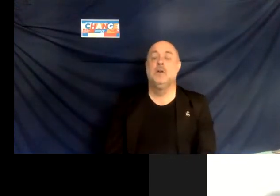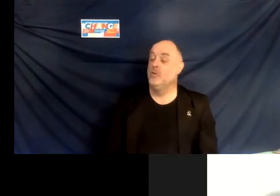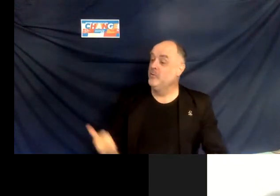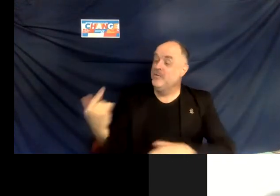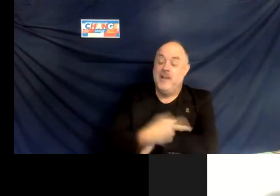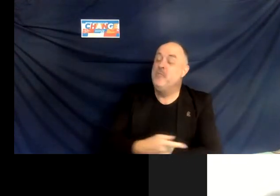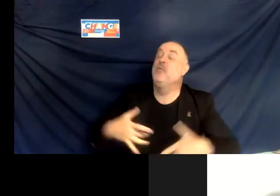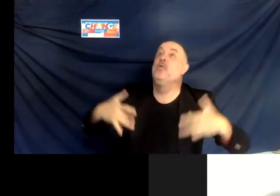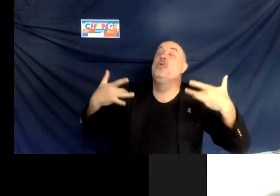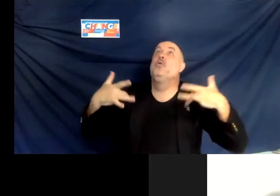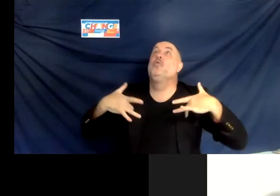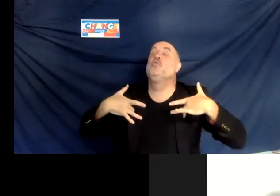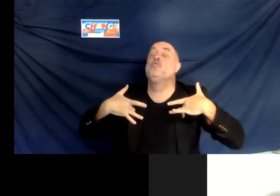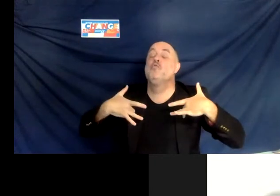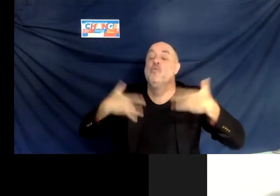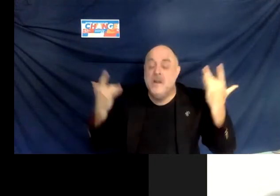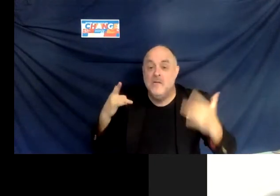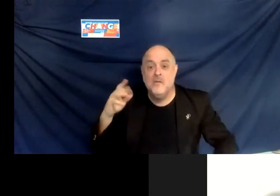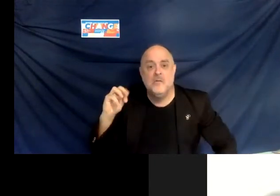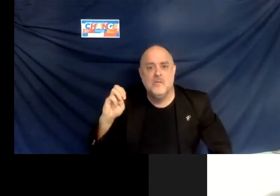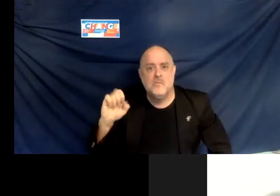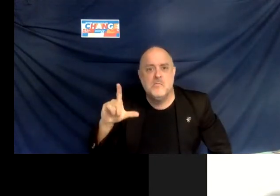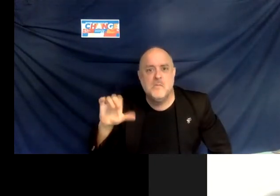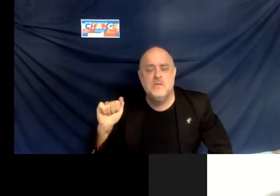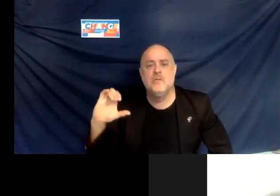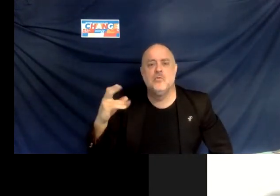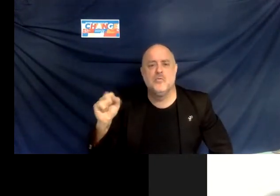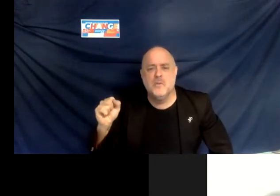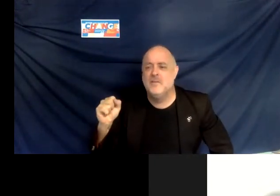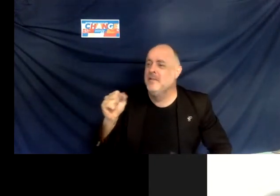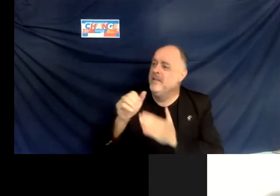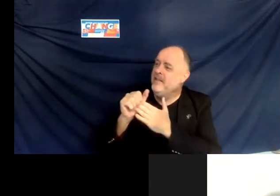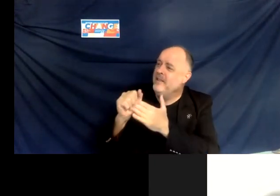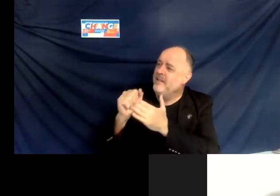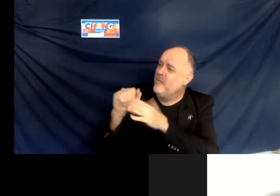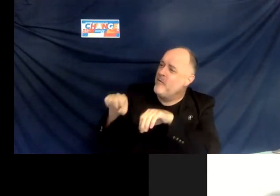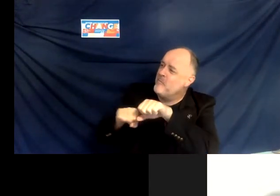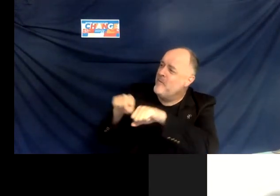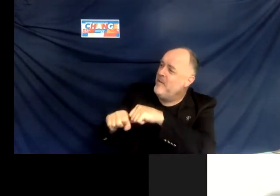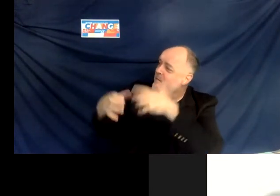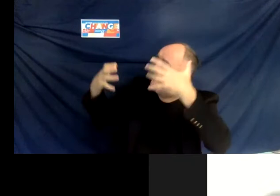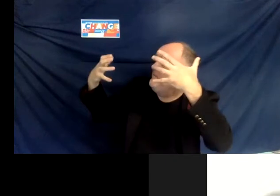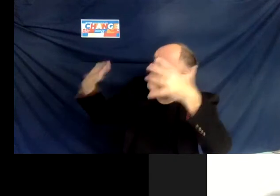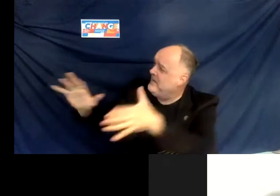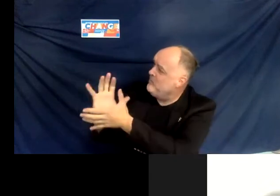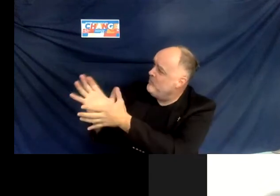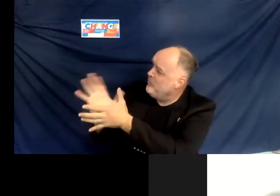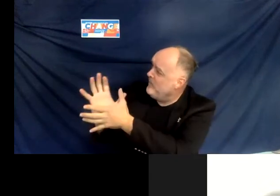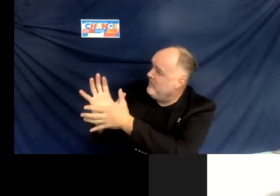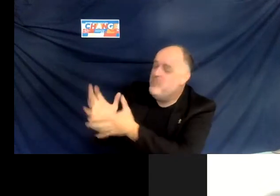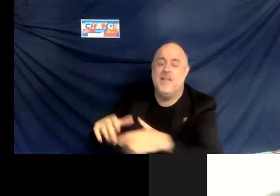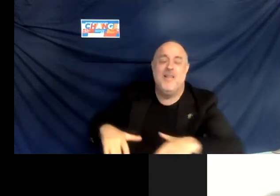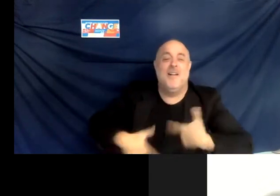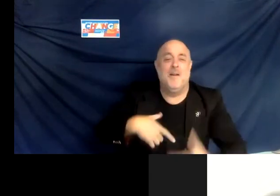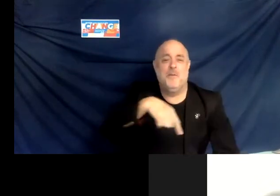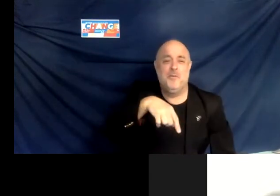thrilled to have Melissa and Chris taking us on a tour through Delft. And then doing the live Q&A at the end. Melissa and Chris are both,